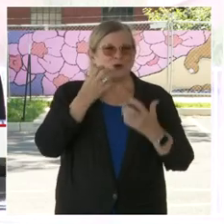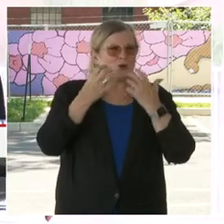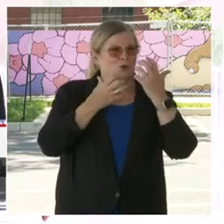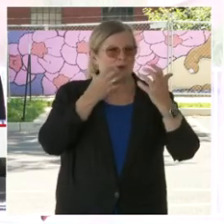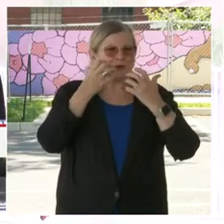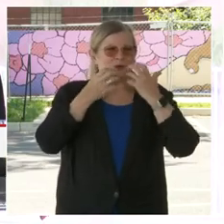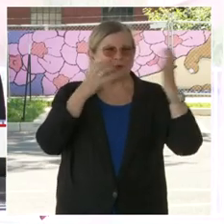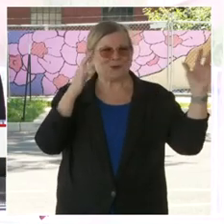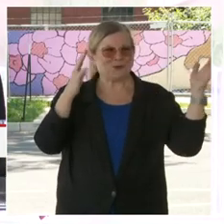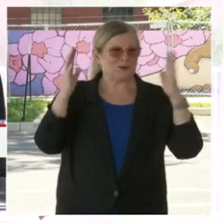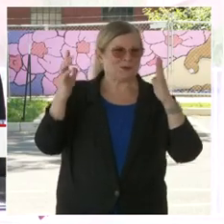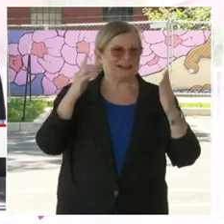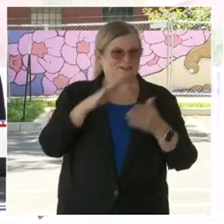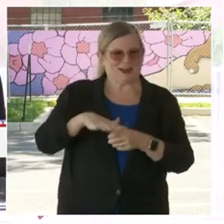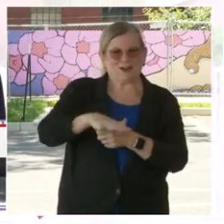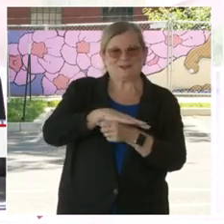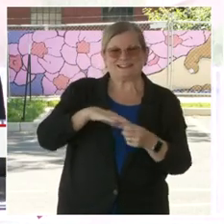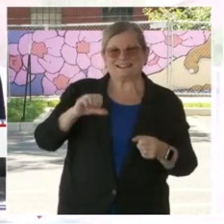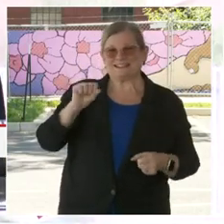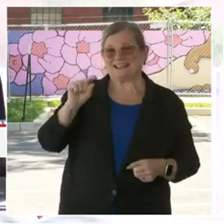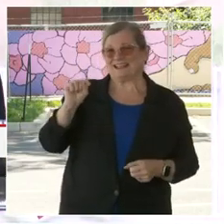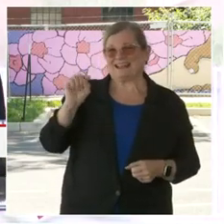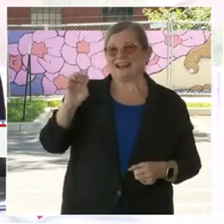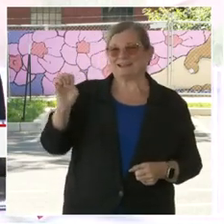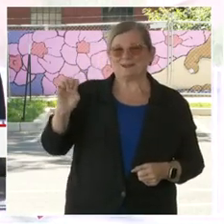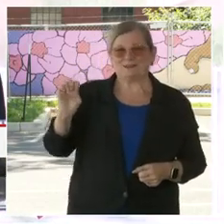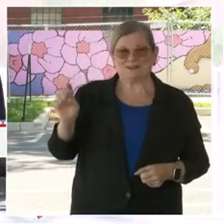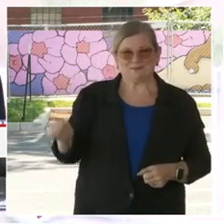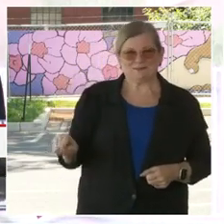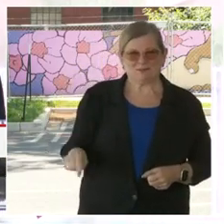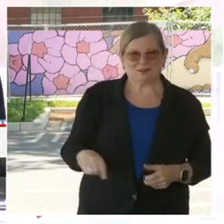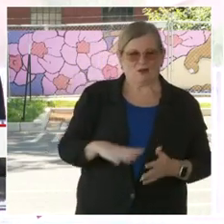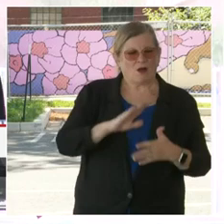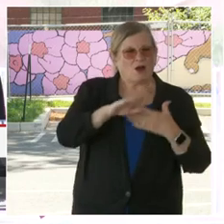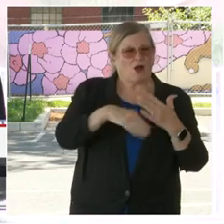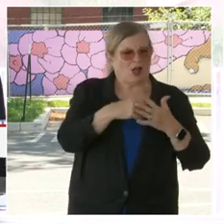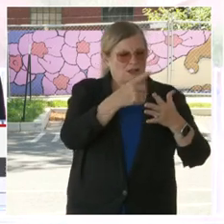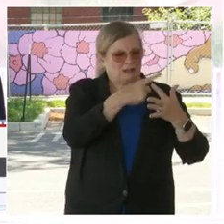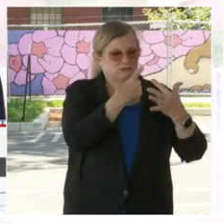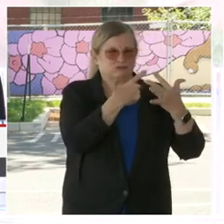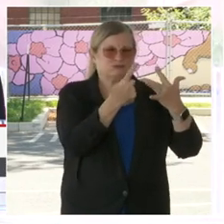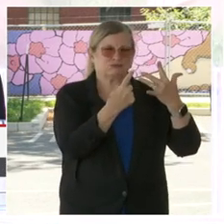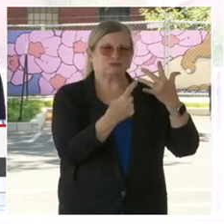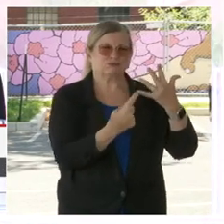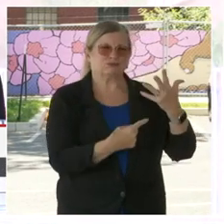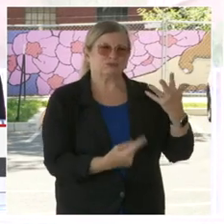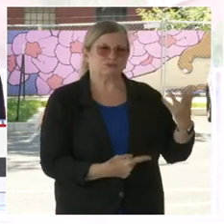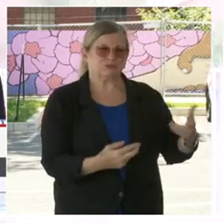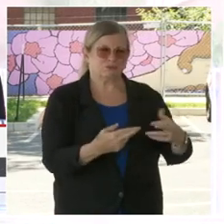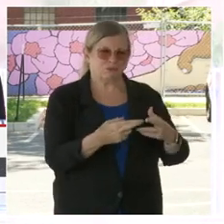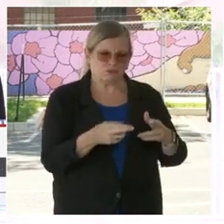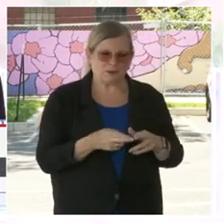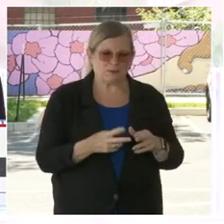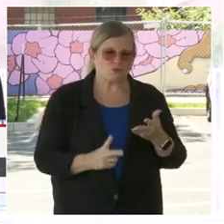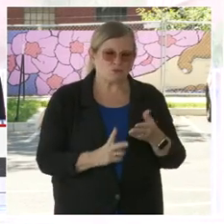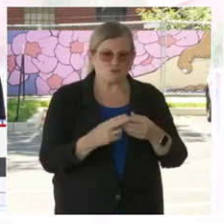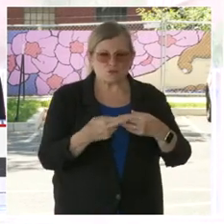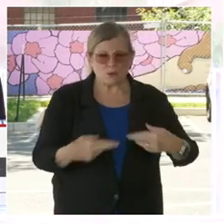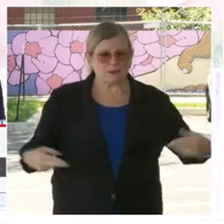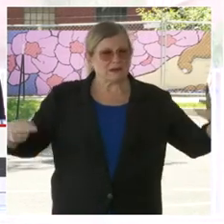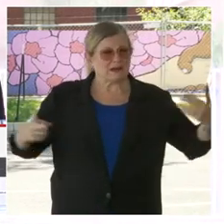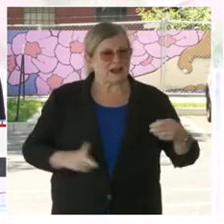applause. Each groundbreaking and ribbon cutting is one step closer to transforming this campus into